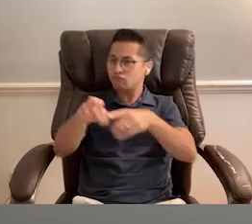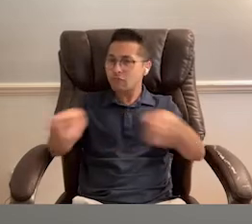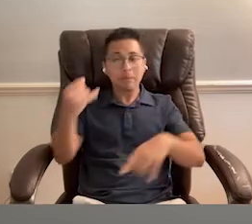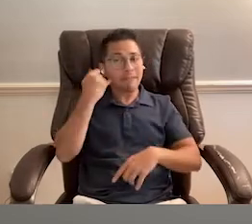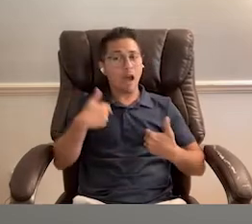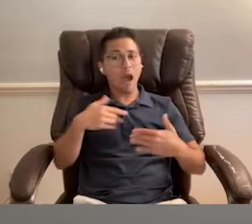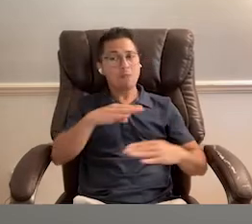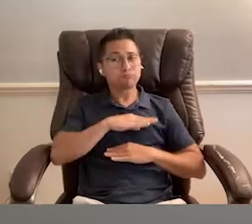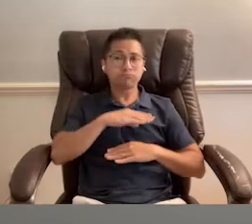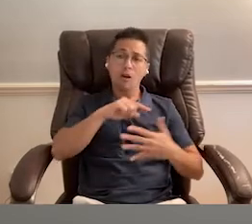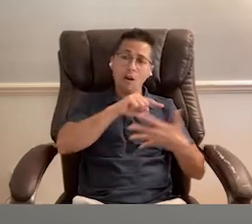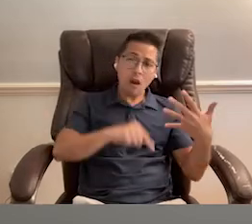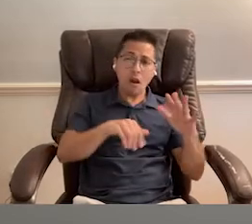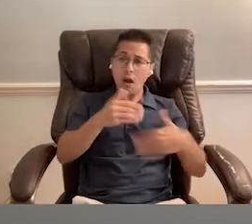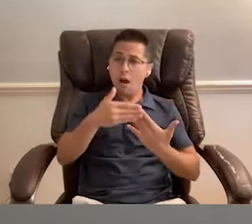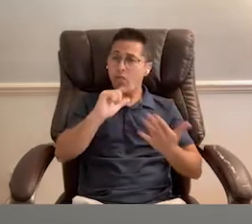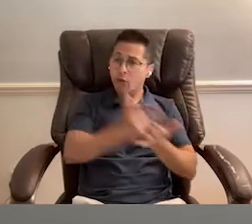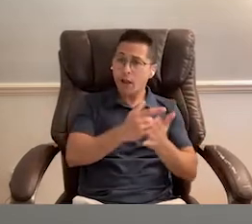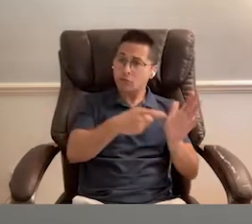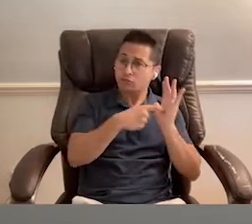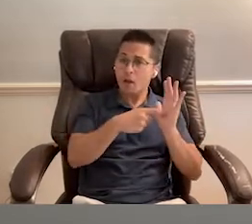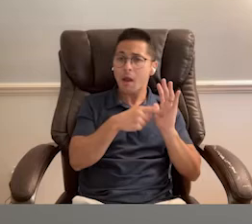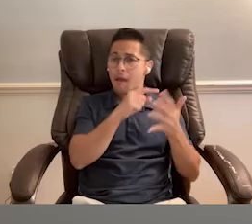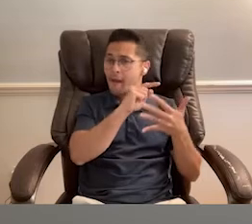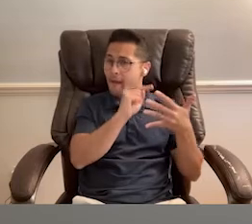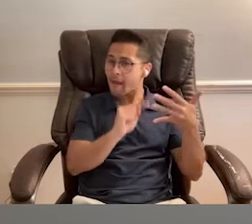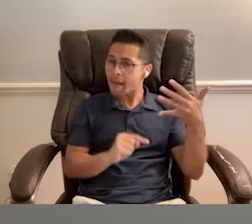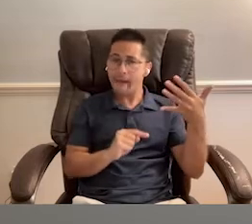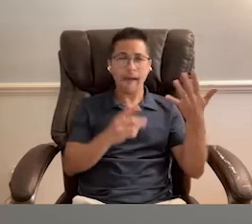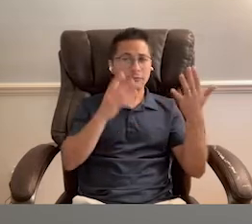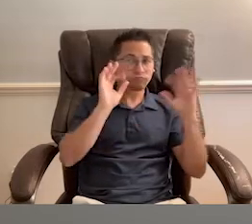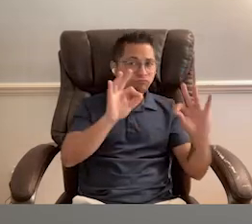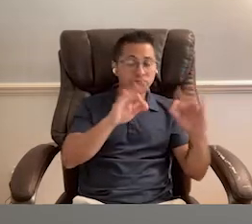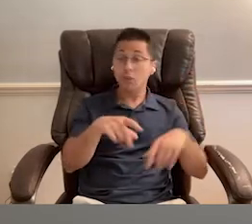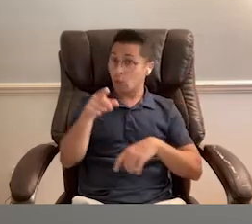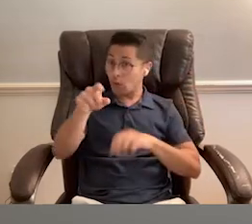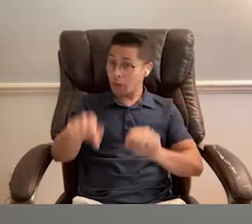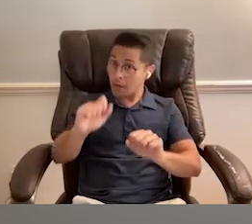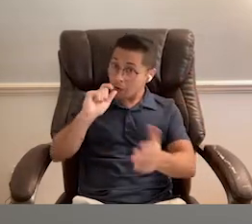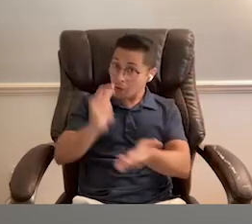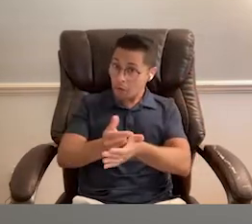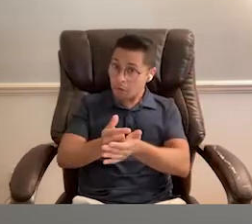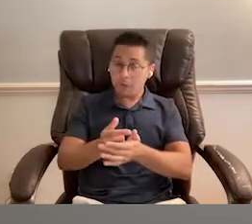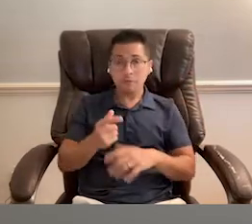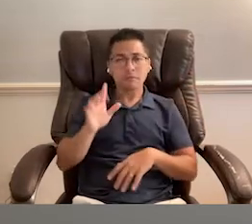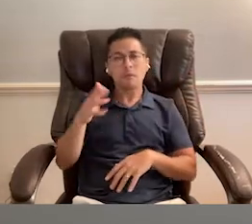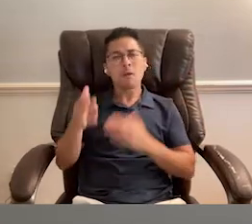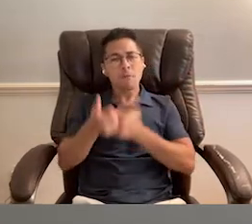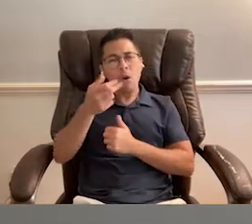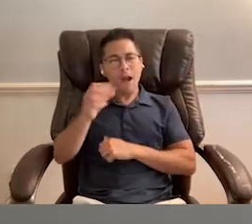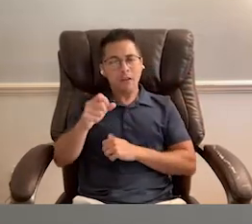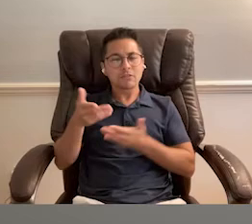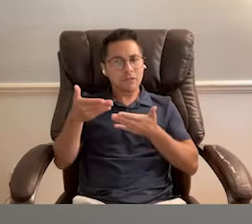the graduation requirements. He meets all his you meet all your graduation requirements. You can graduate. Most high